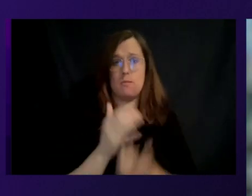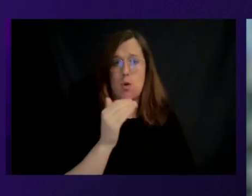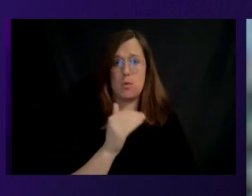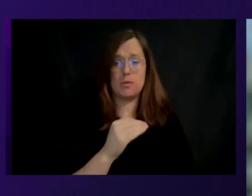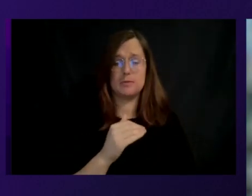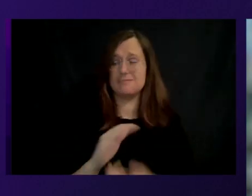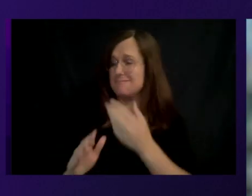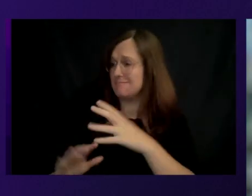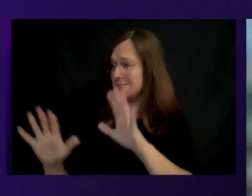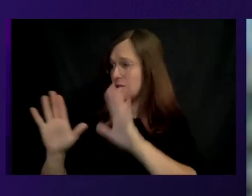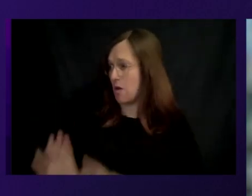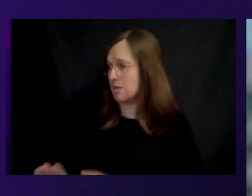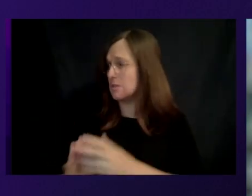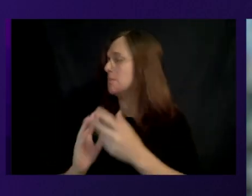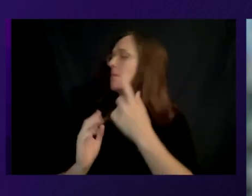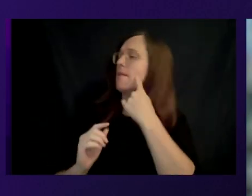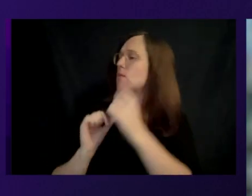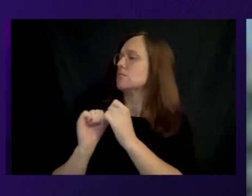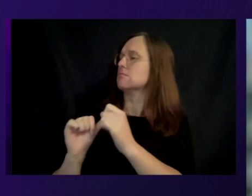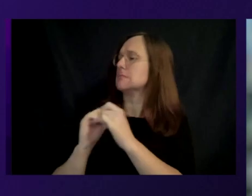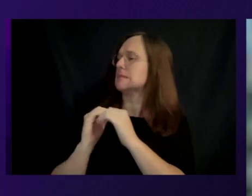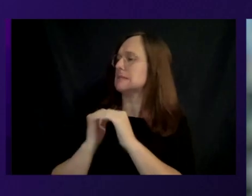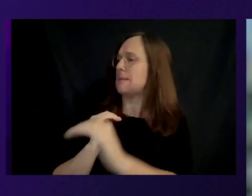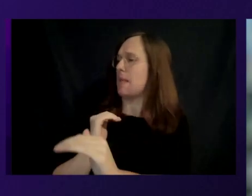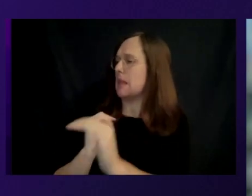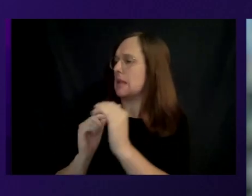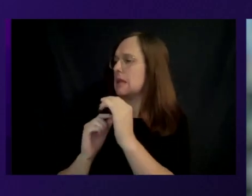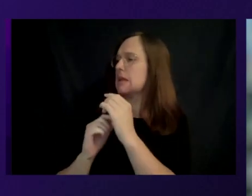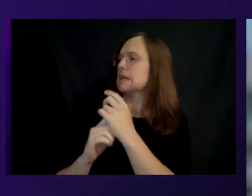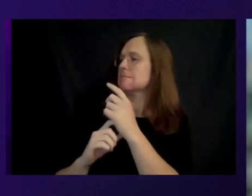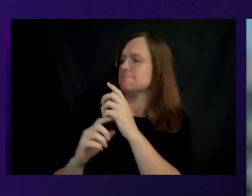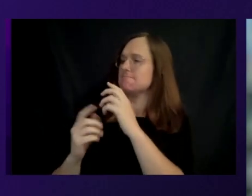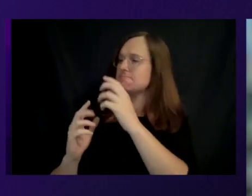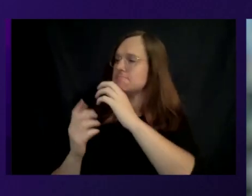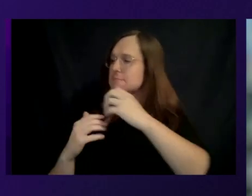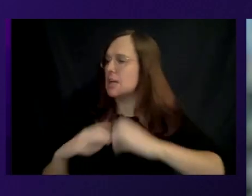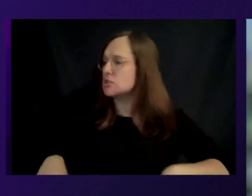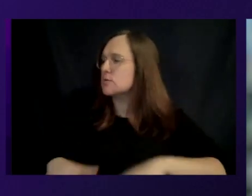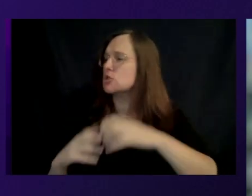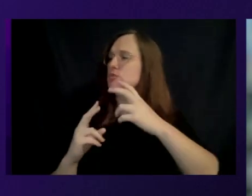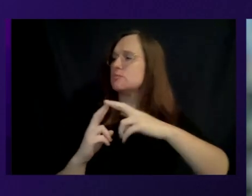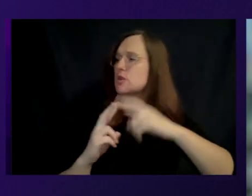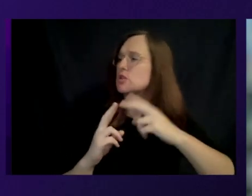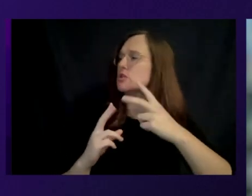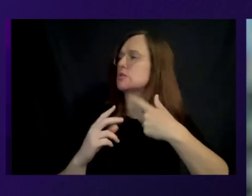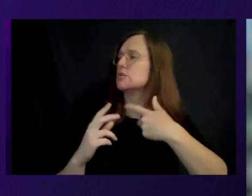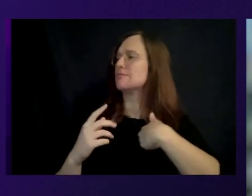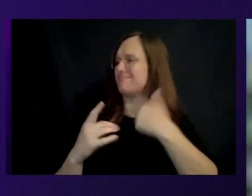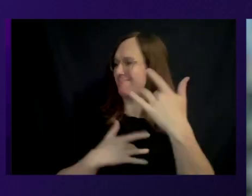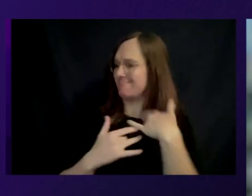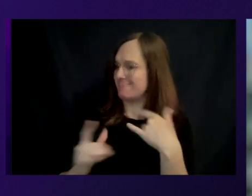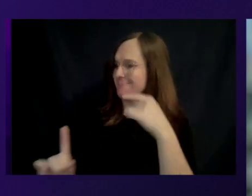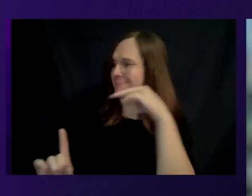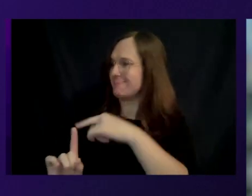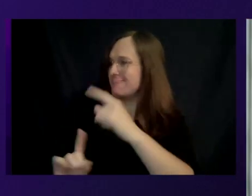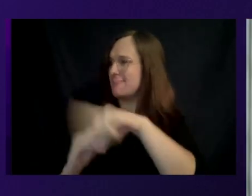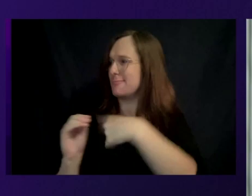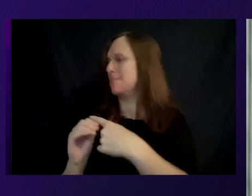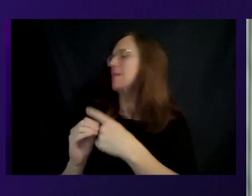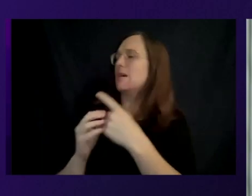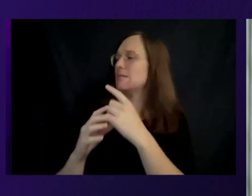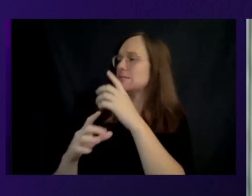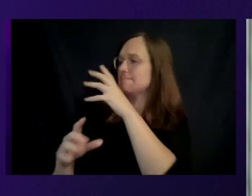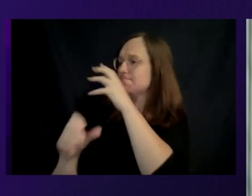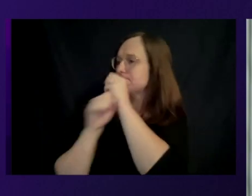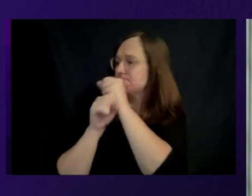sustainability, customers and partners also talk to me regularly about security and confidential compute. So how does our Nitro system help with those? Well,